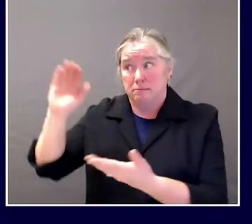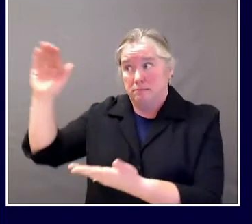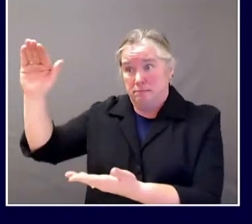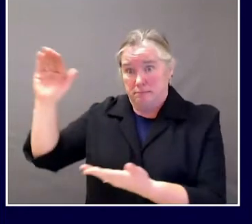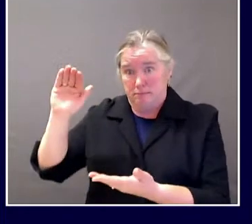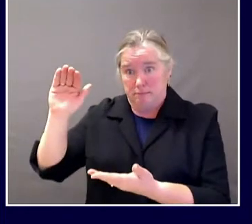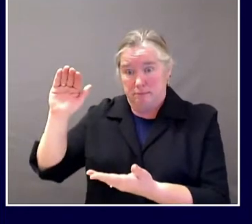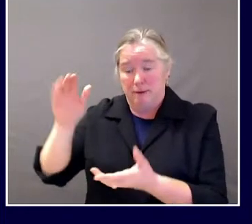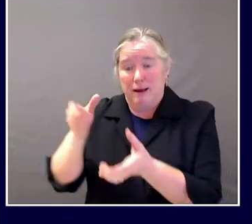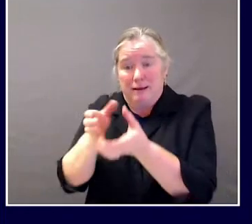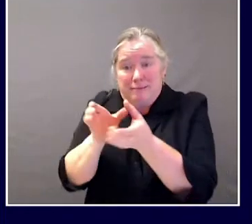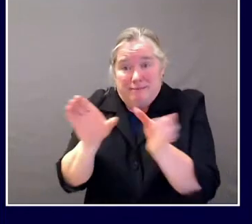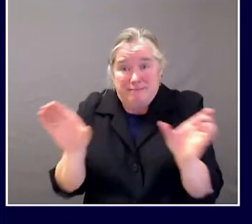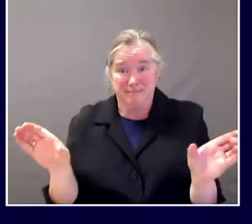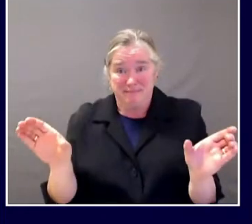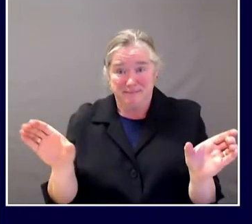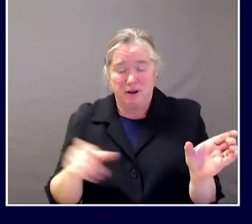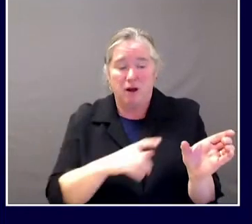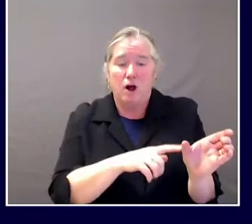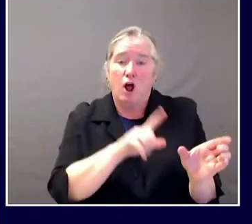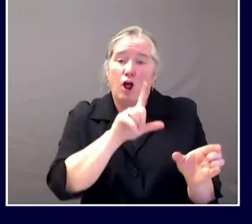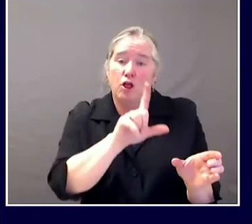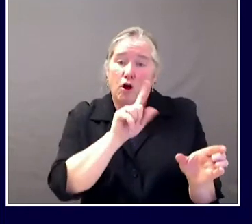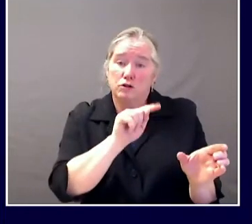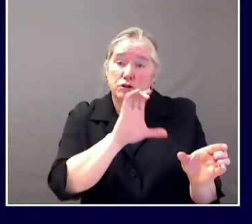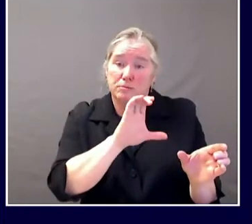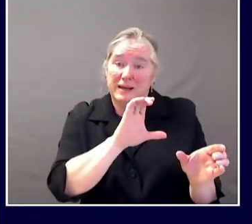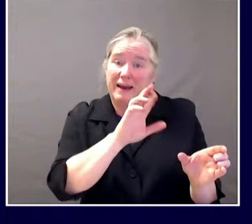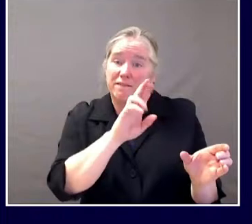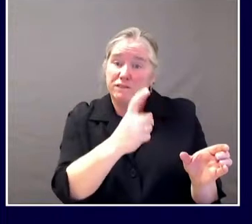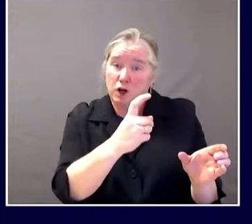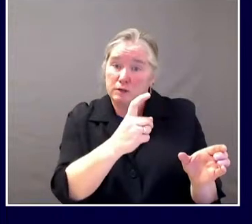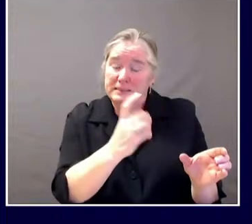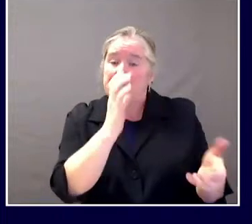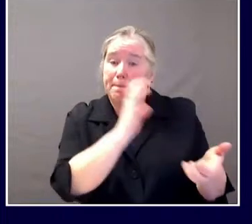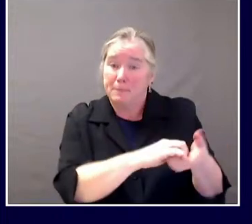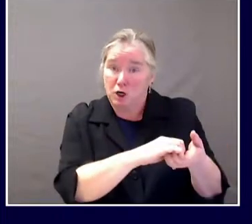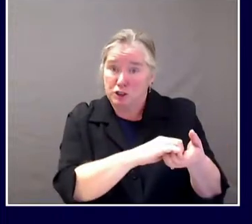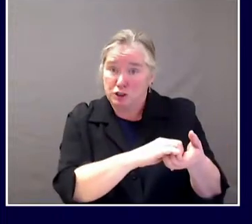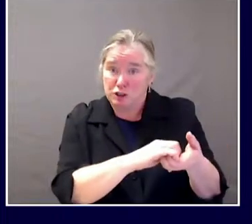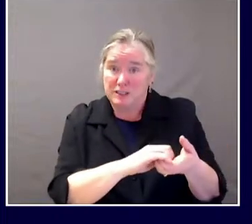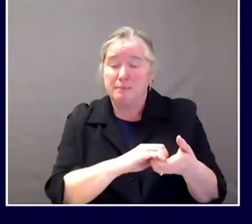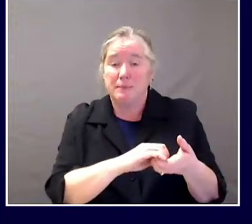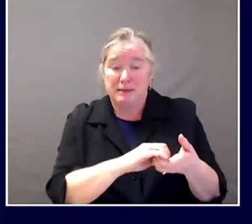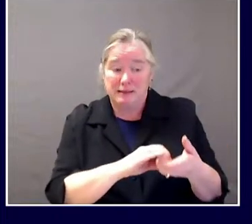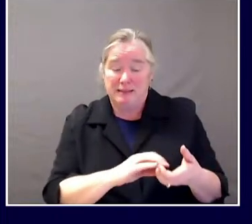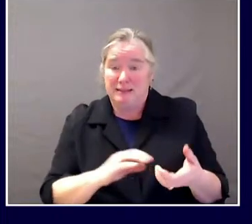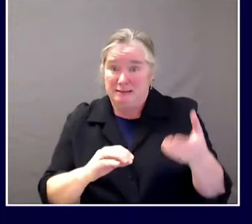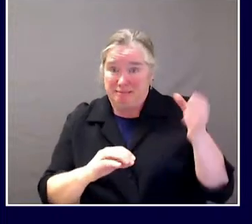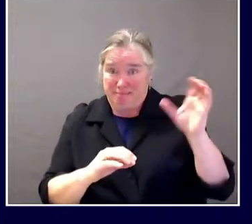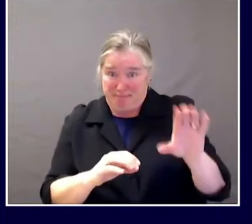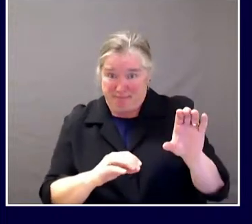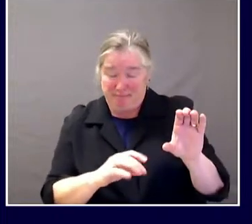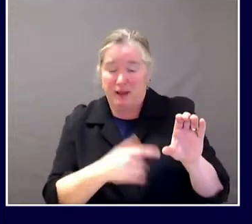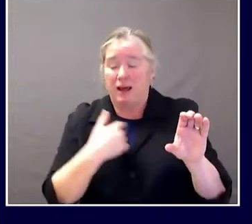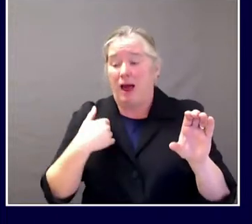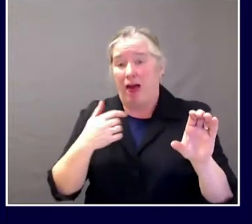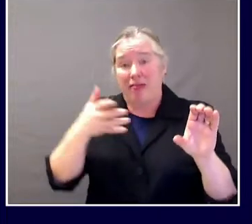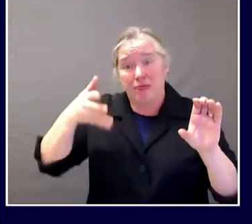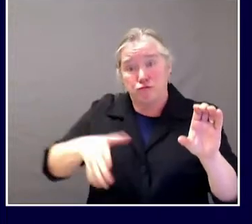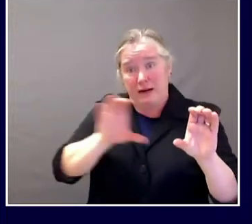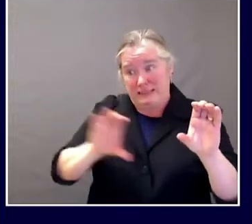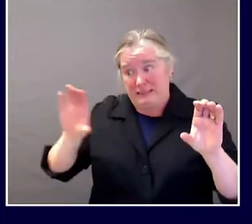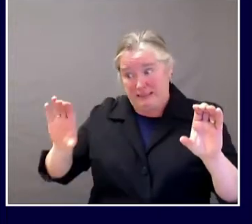long-term care pharmacy partnership. About a third of all of the doses that Maine has received as